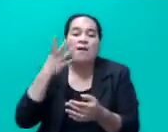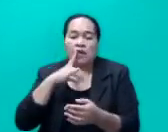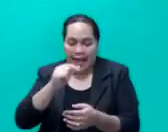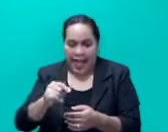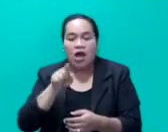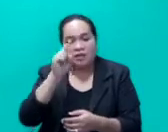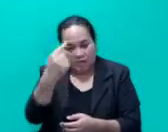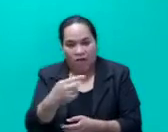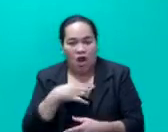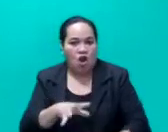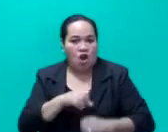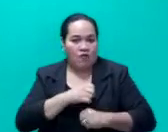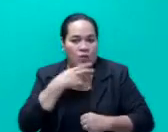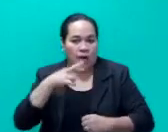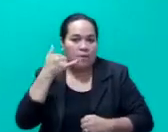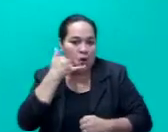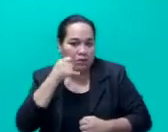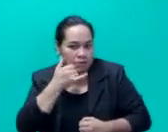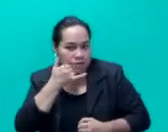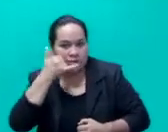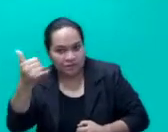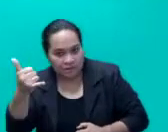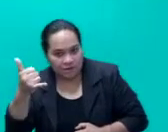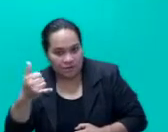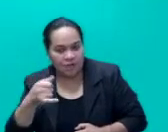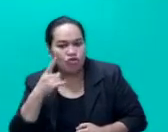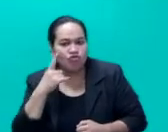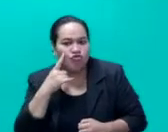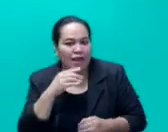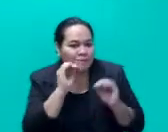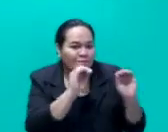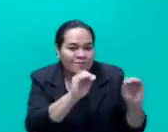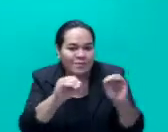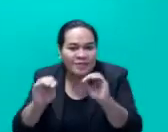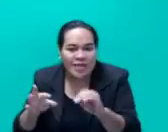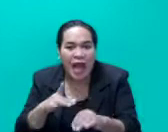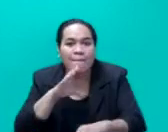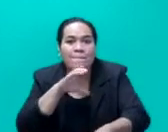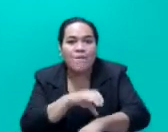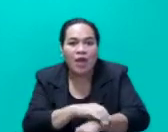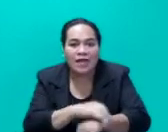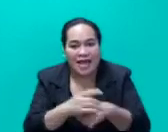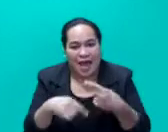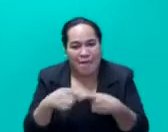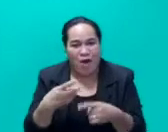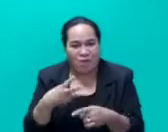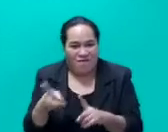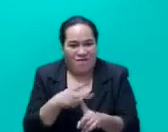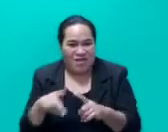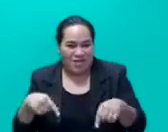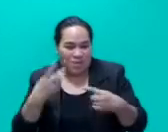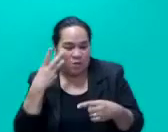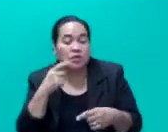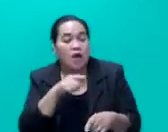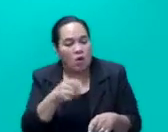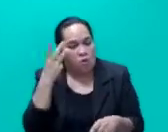course, gender sensitizing our police department. Women can feel free to call on the